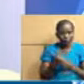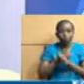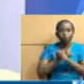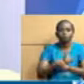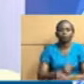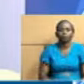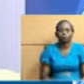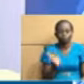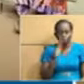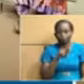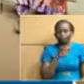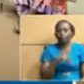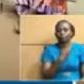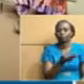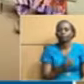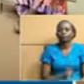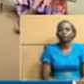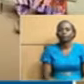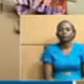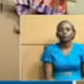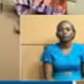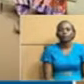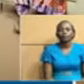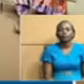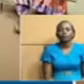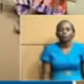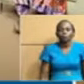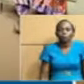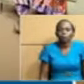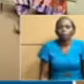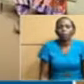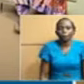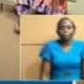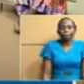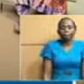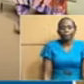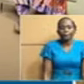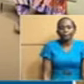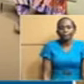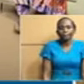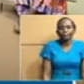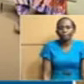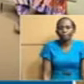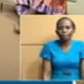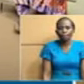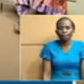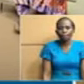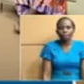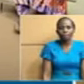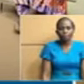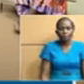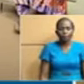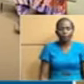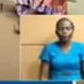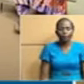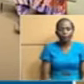Thank you. I'll come back to you in a moment. I need to go to Honorable Rob Horo, and then I have the two people online, because the Zoom limits will take them off. I have